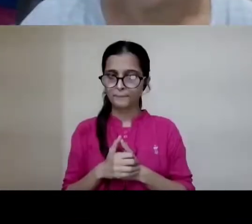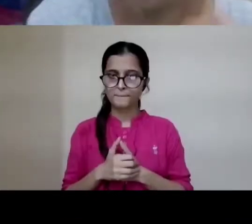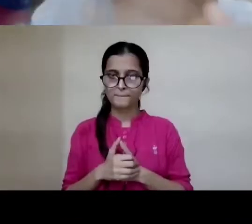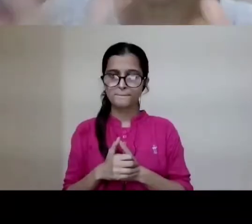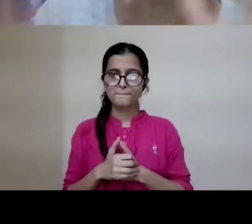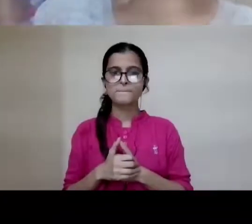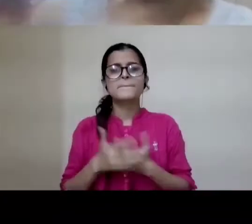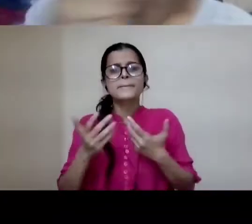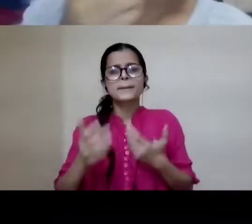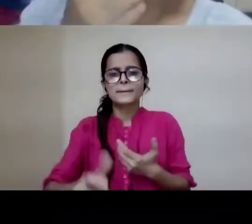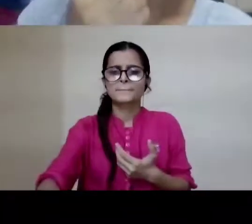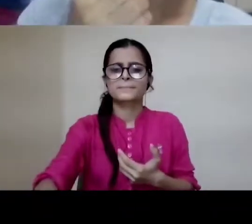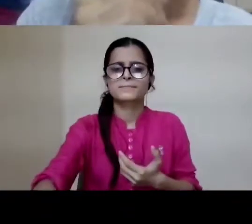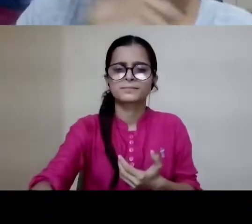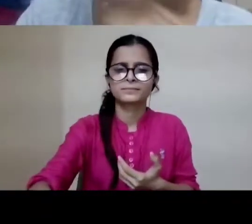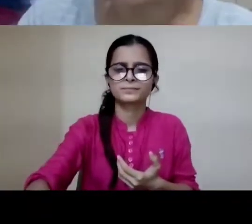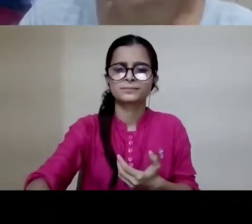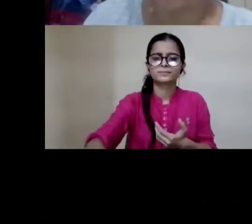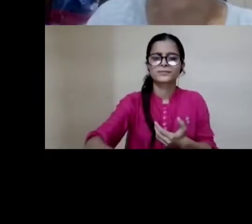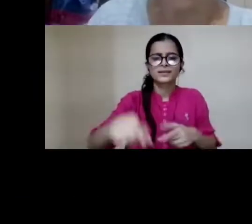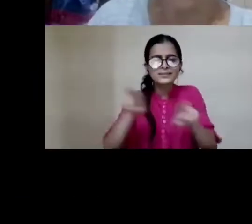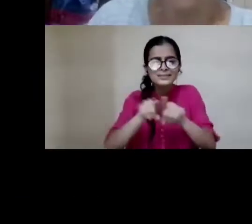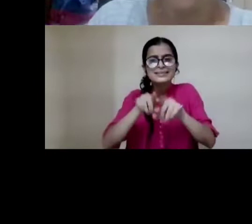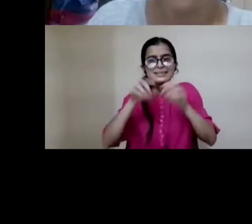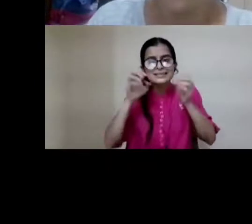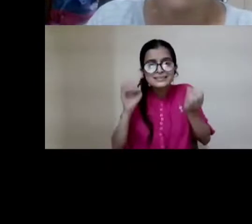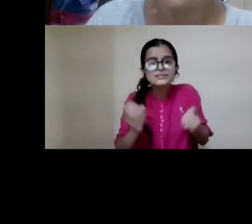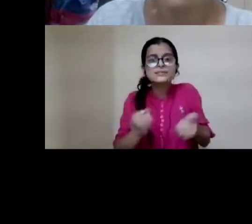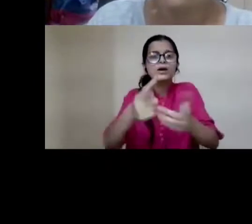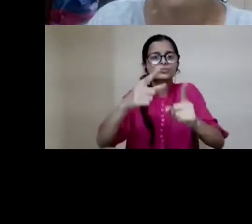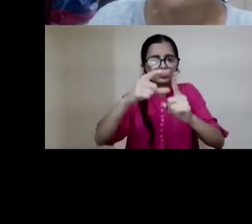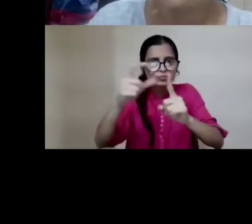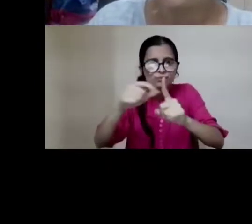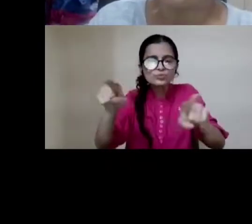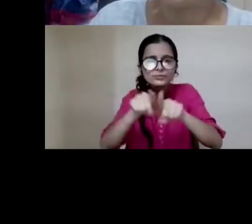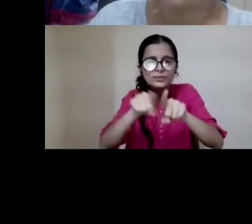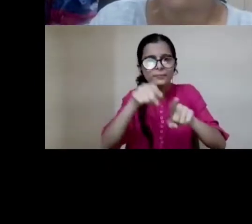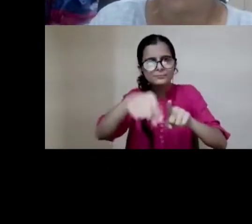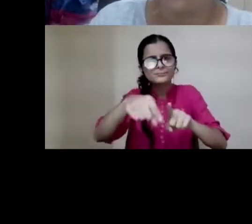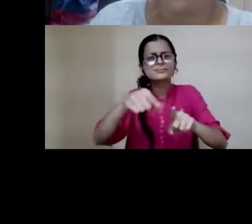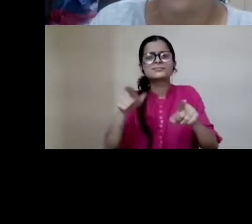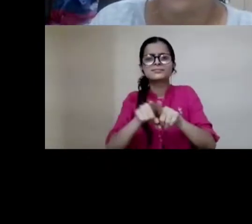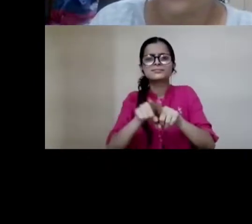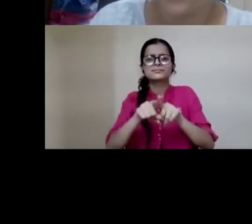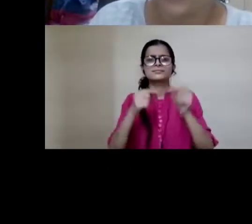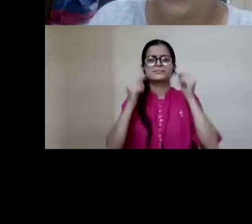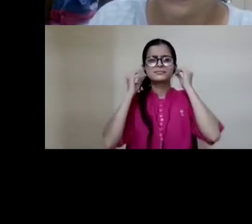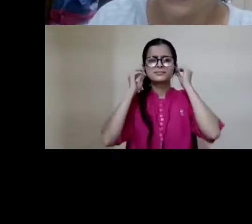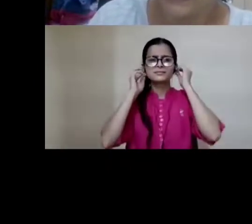Now, the moment you start to do this, what is it that one gains from?